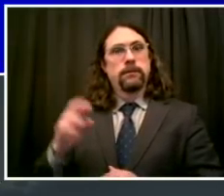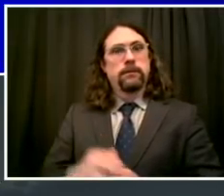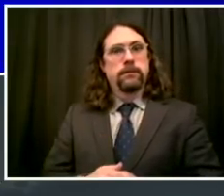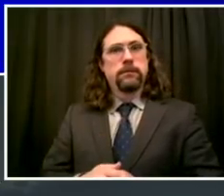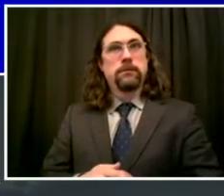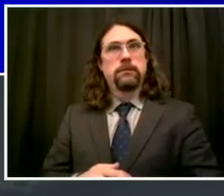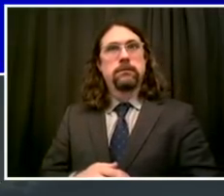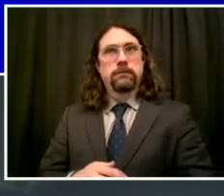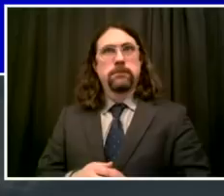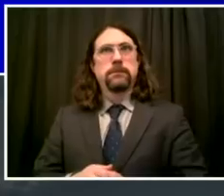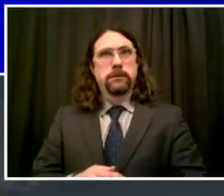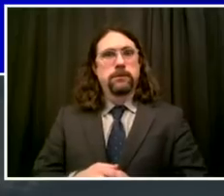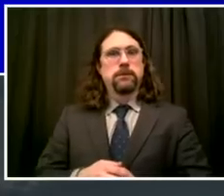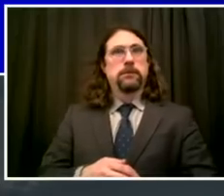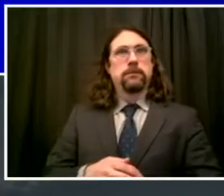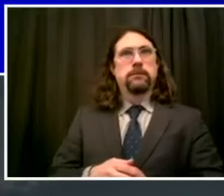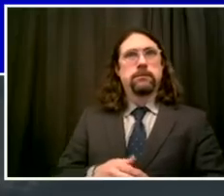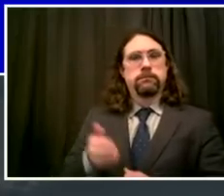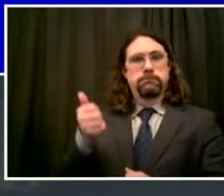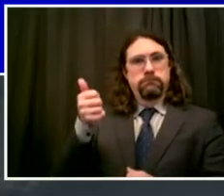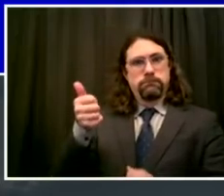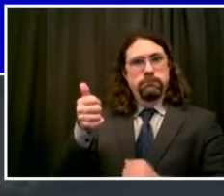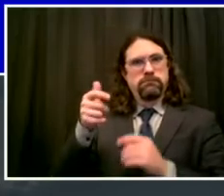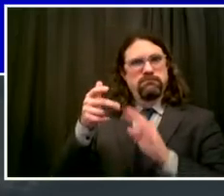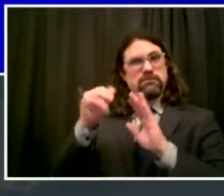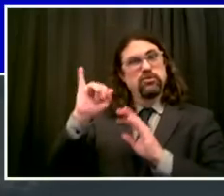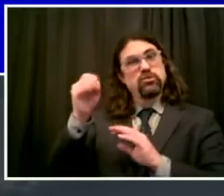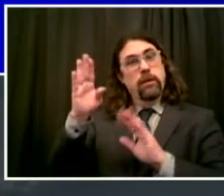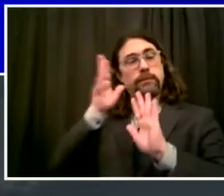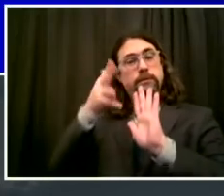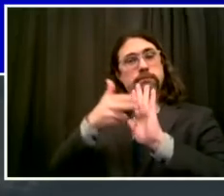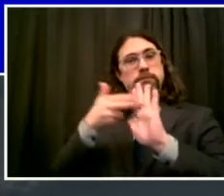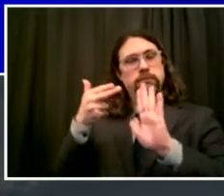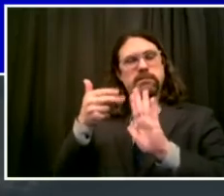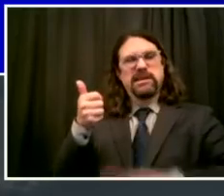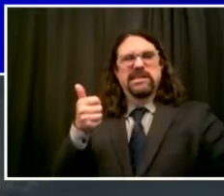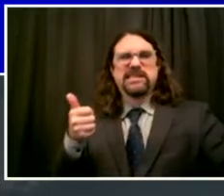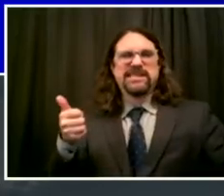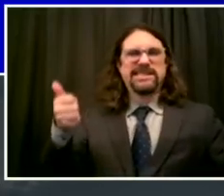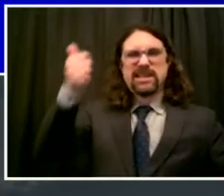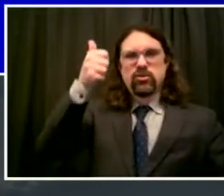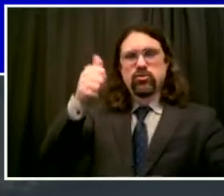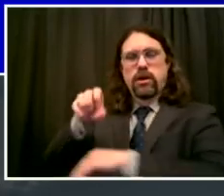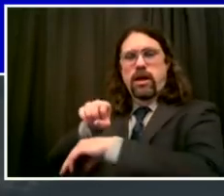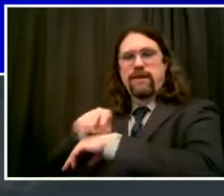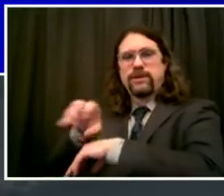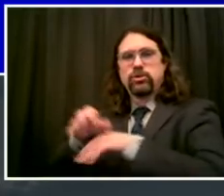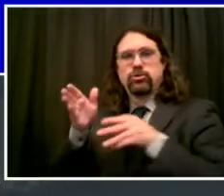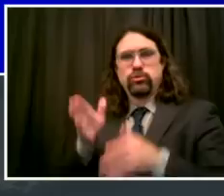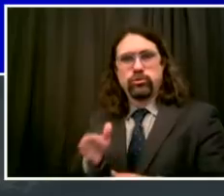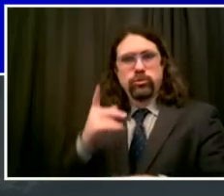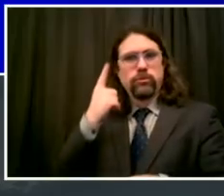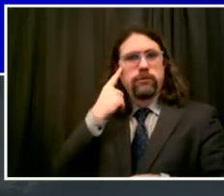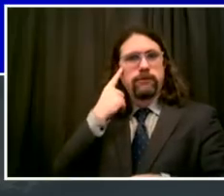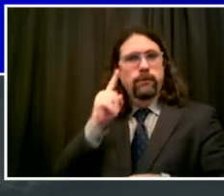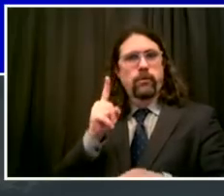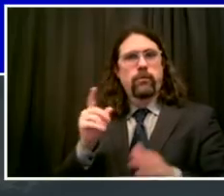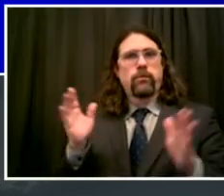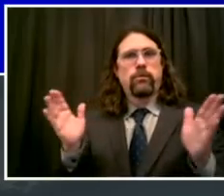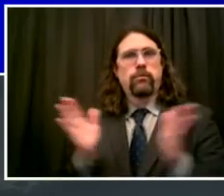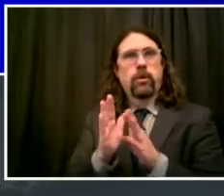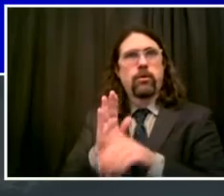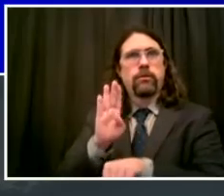COVID-19 crisis. And I'm naming to this position Greg Bishop. Greg has served as our Commissioner of Small